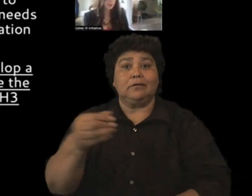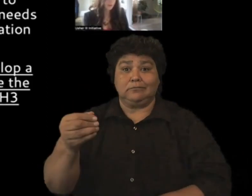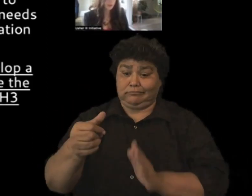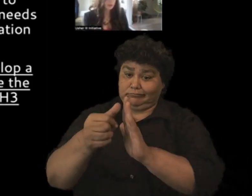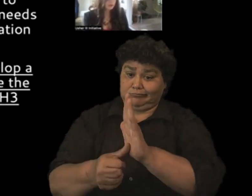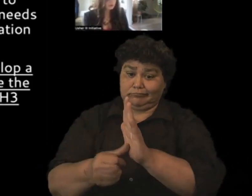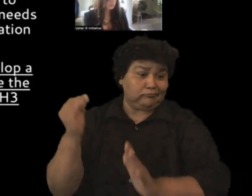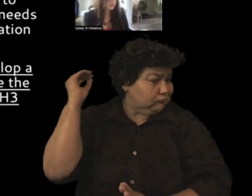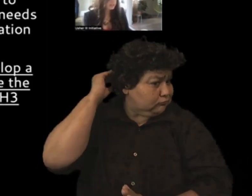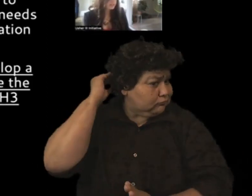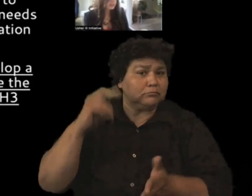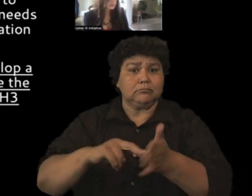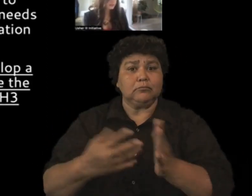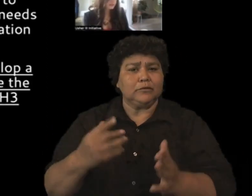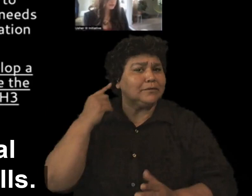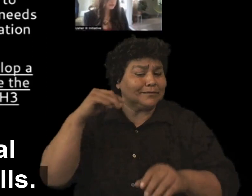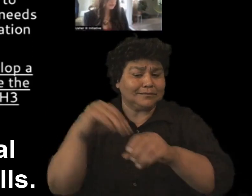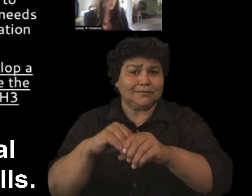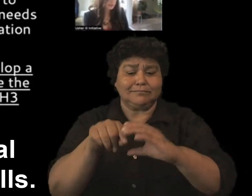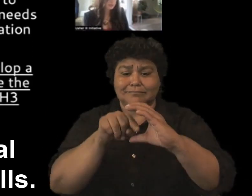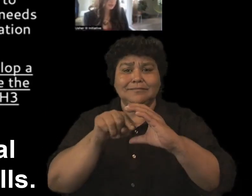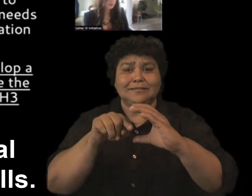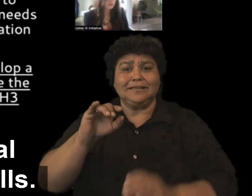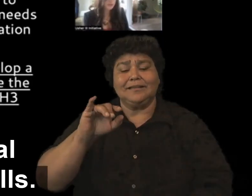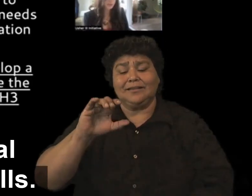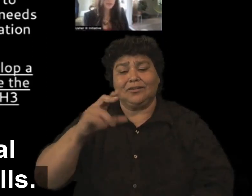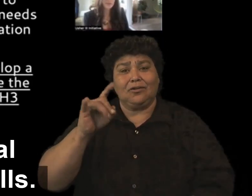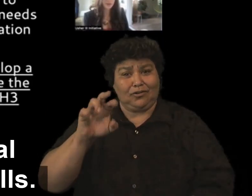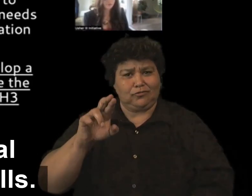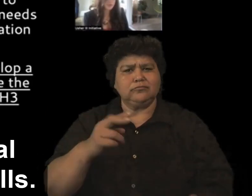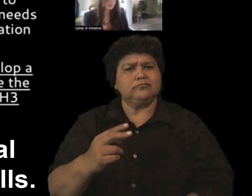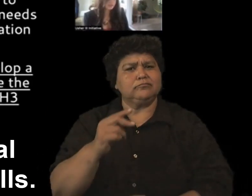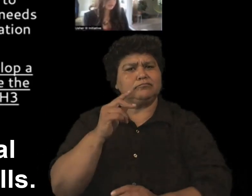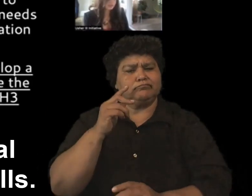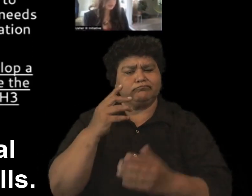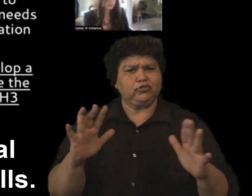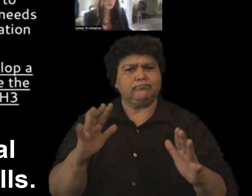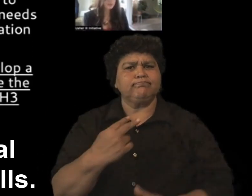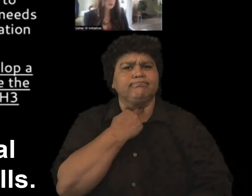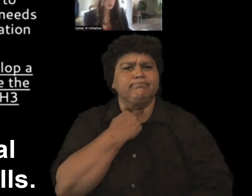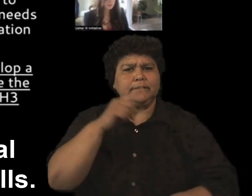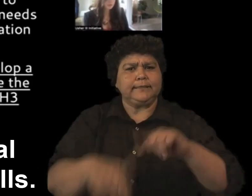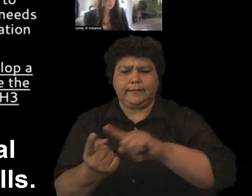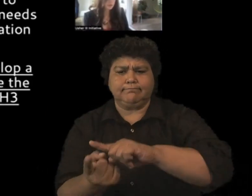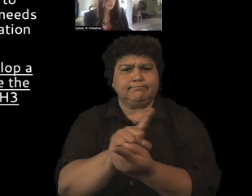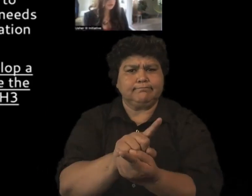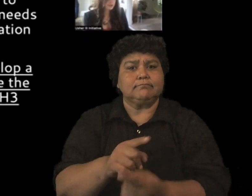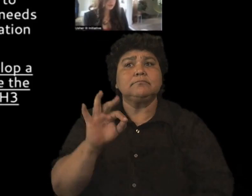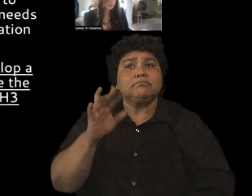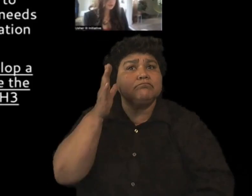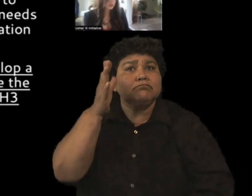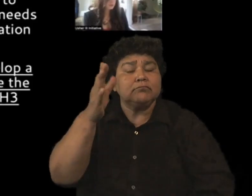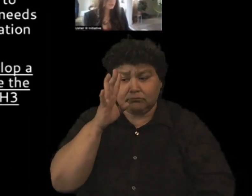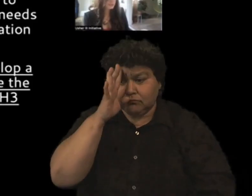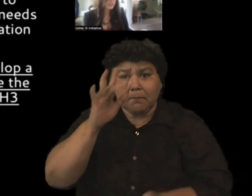intracochlear trauma, preventing the use of future molecular or regenerative therapies. There is no treatment for the loss of